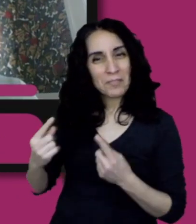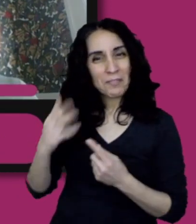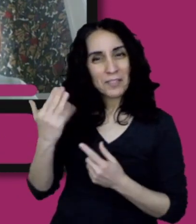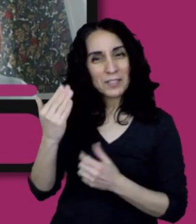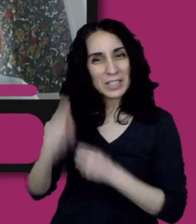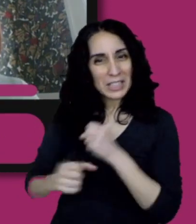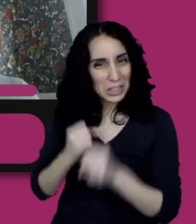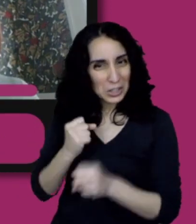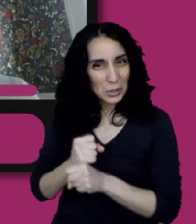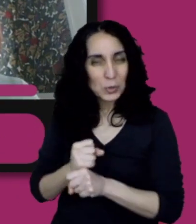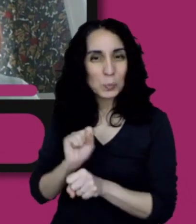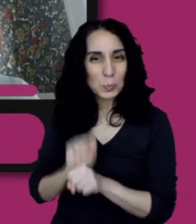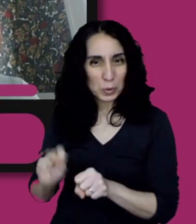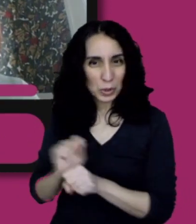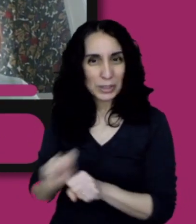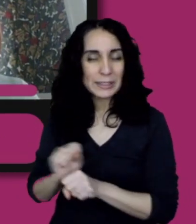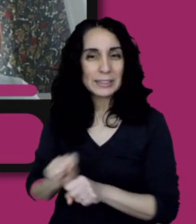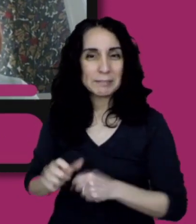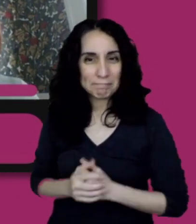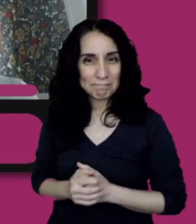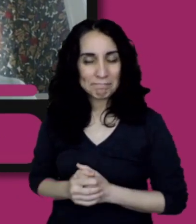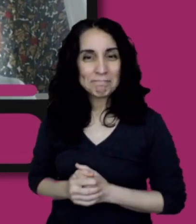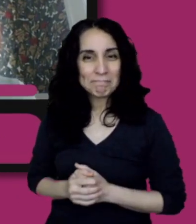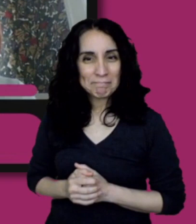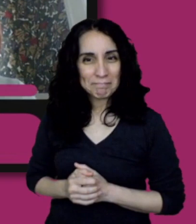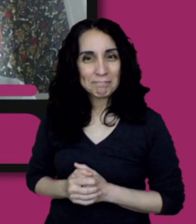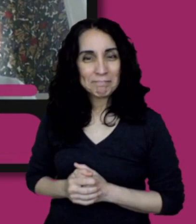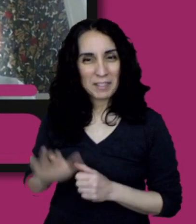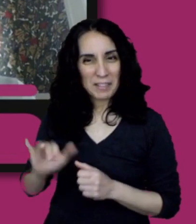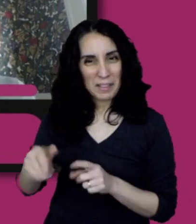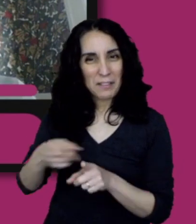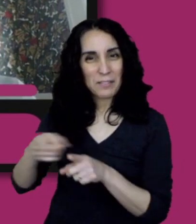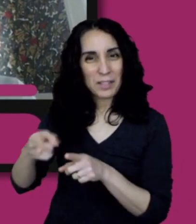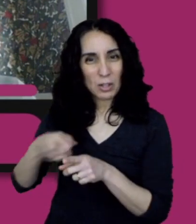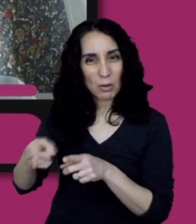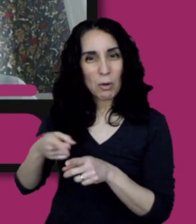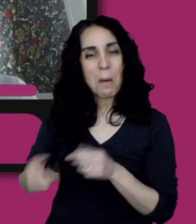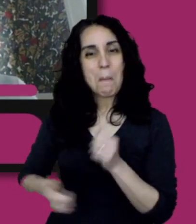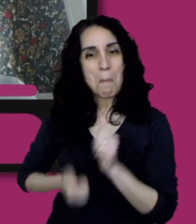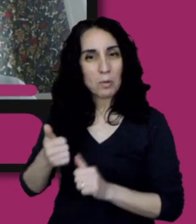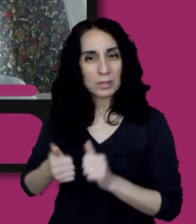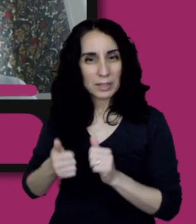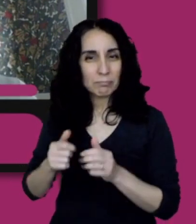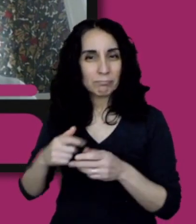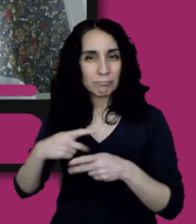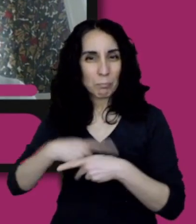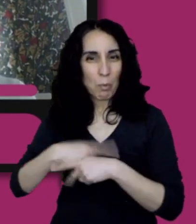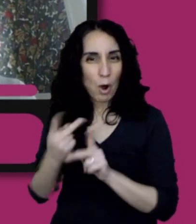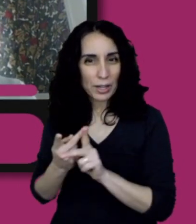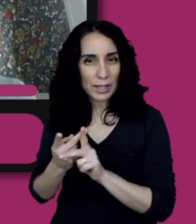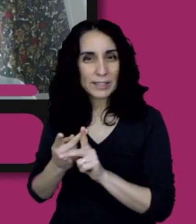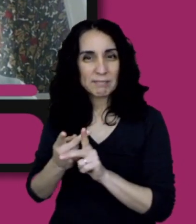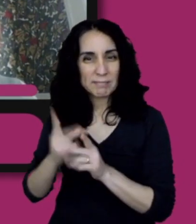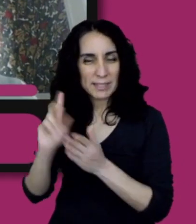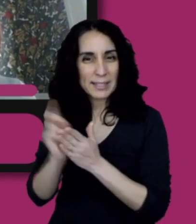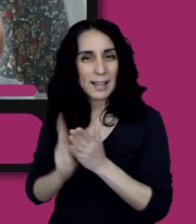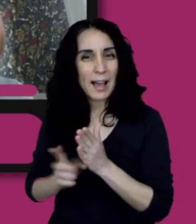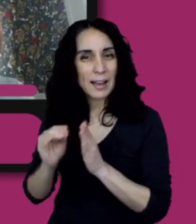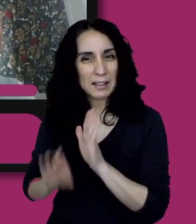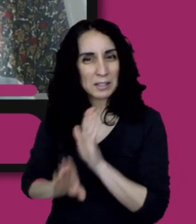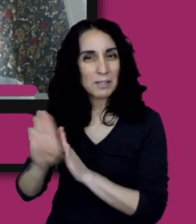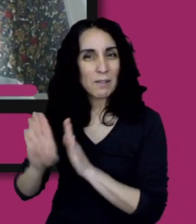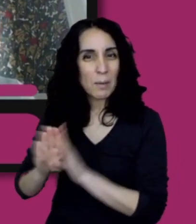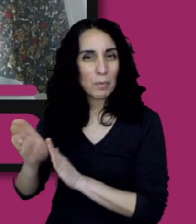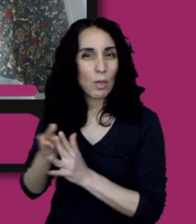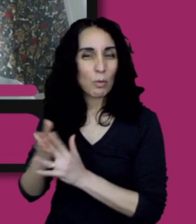about 15 years in the engineering field, and he mainly has been working in product design and development through most